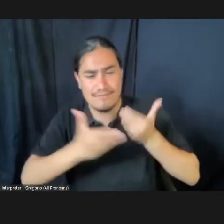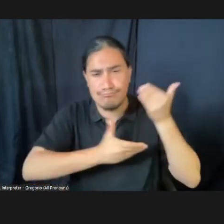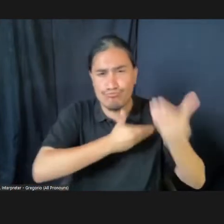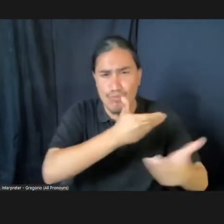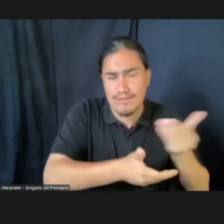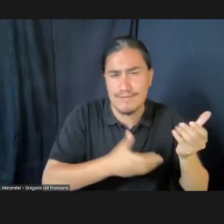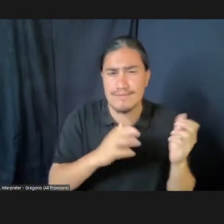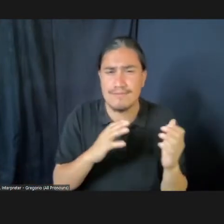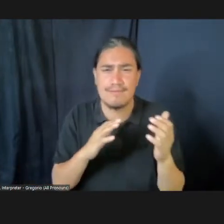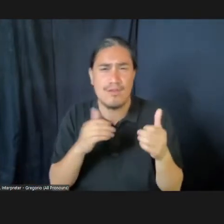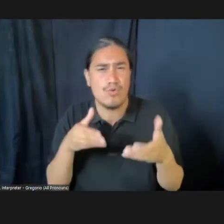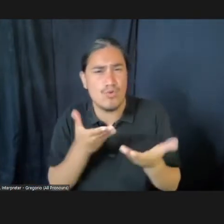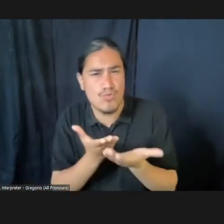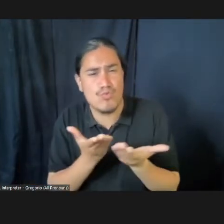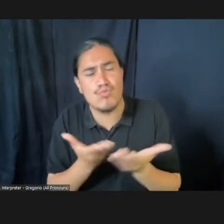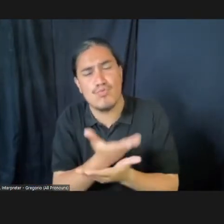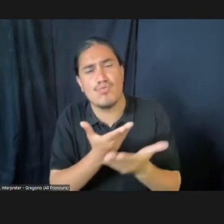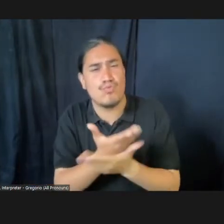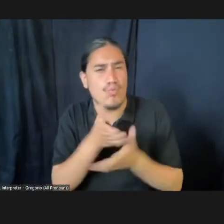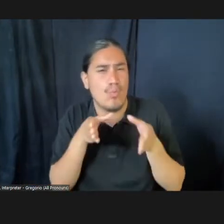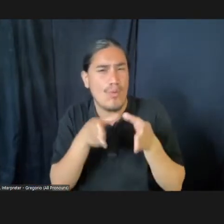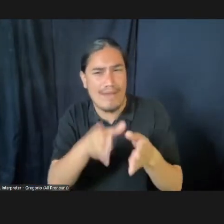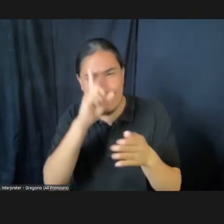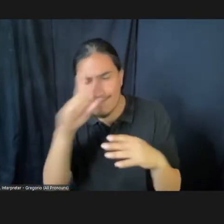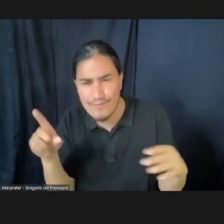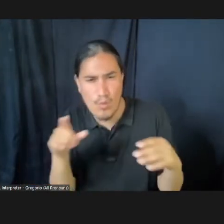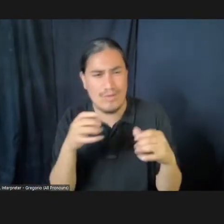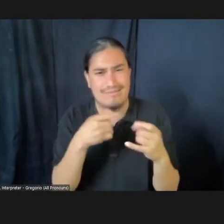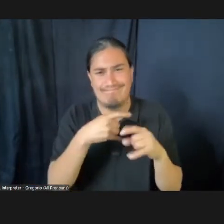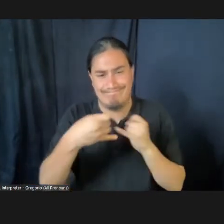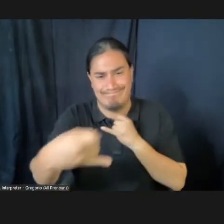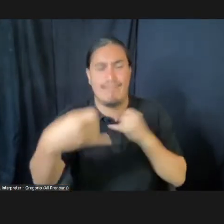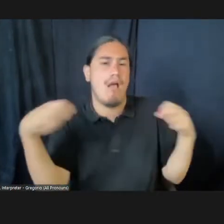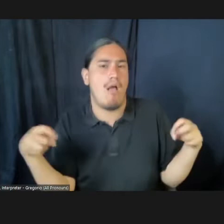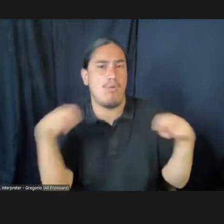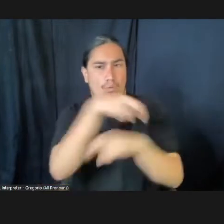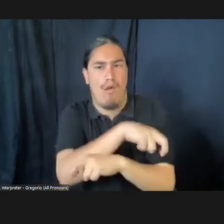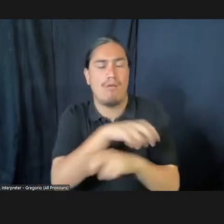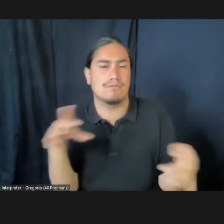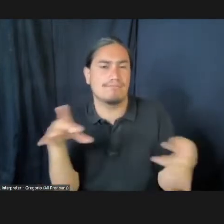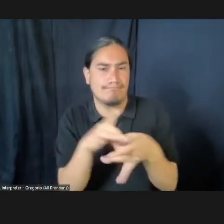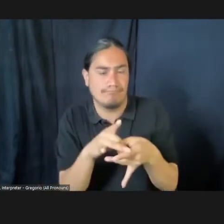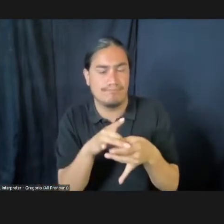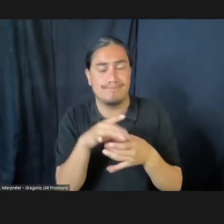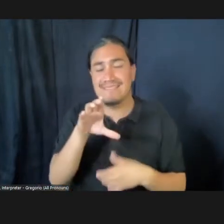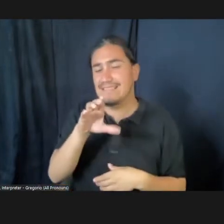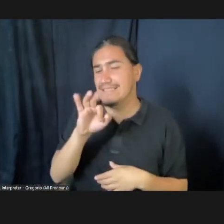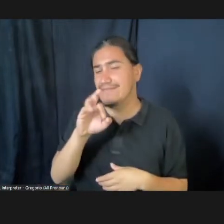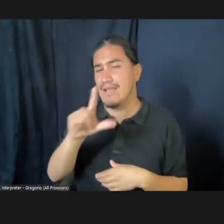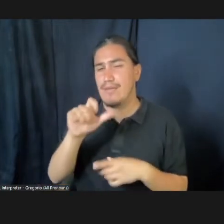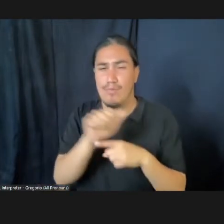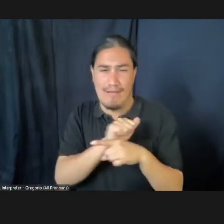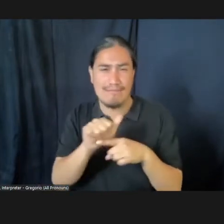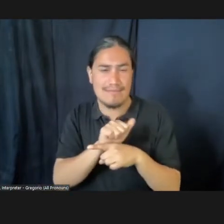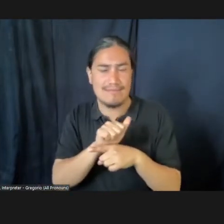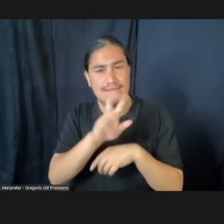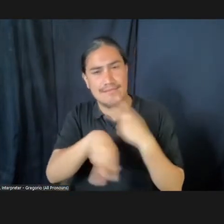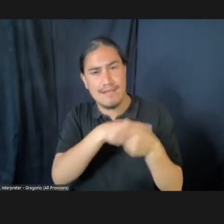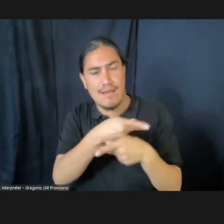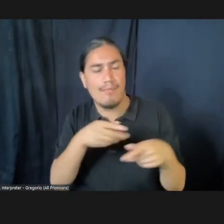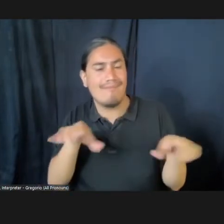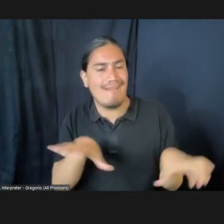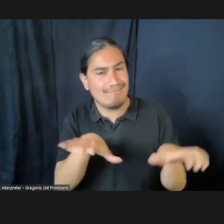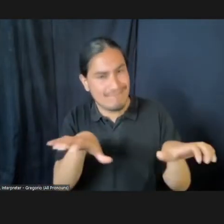ways of crossing disciplinary and sectoral boundaries. I've begun to define civic practice as activity where a theater